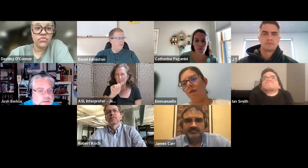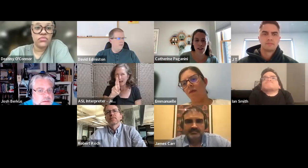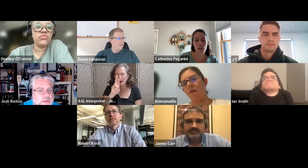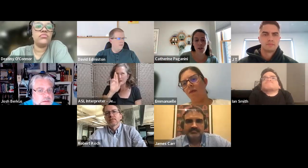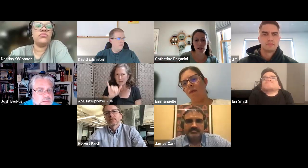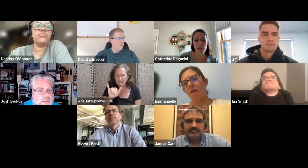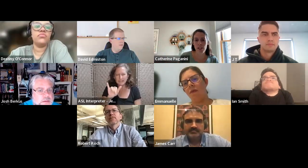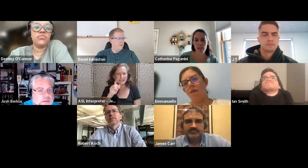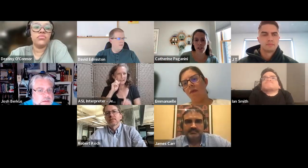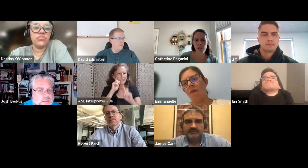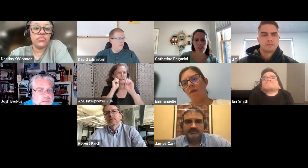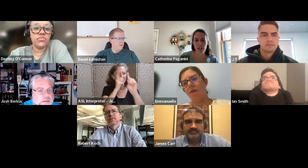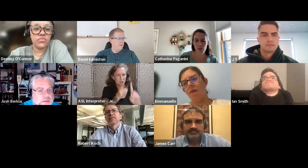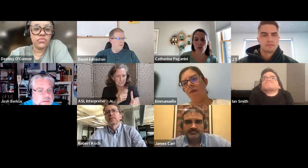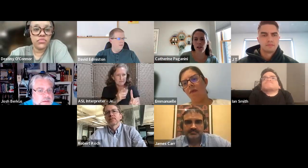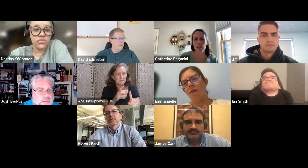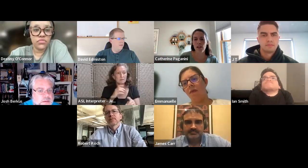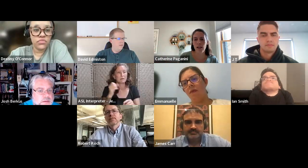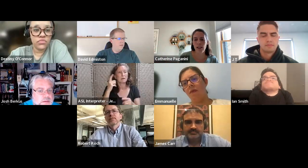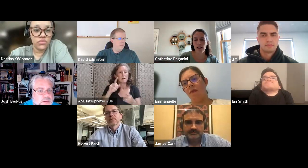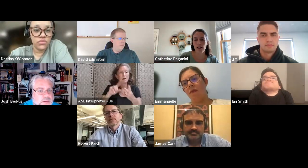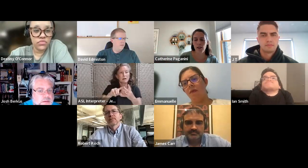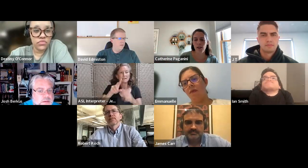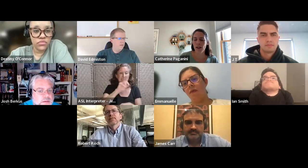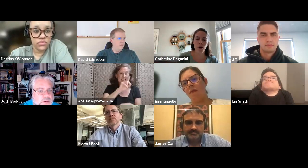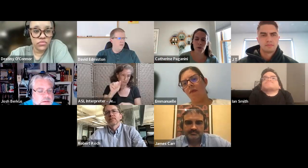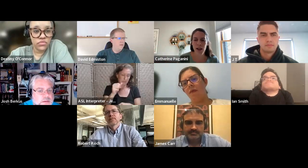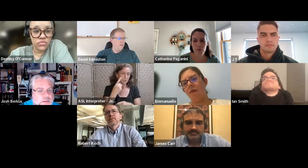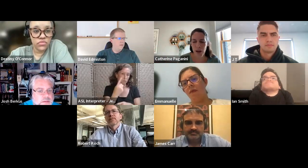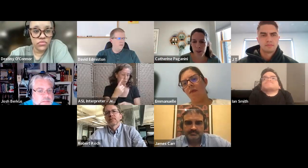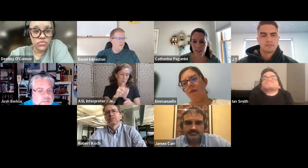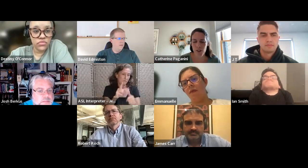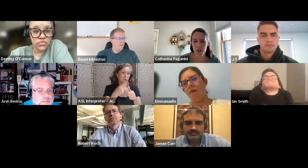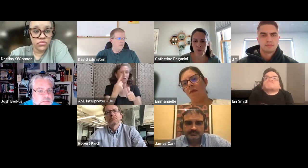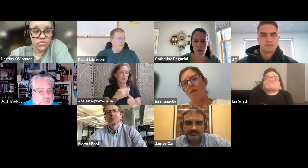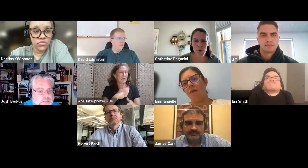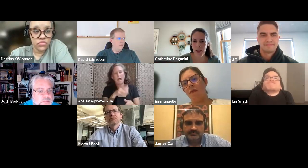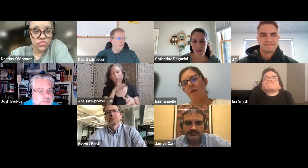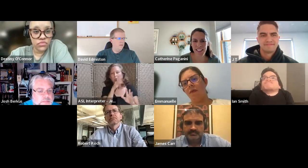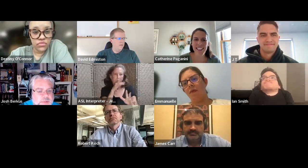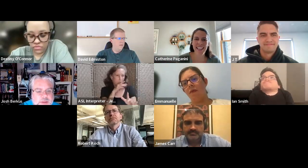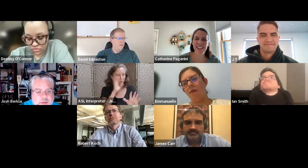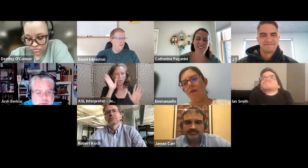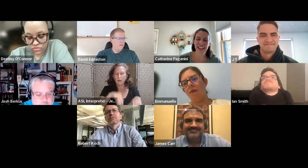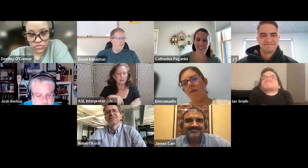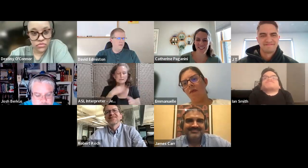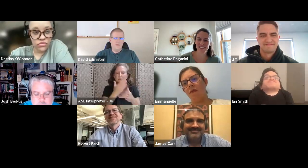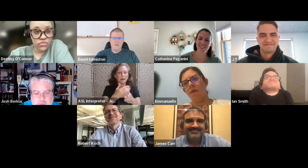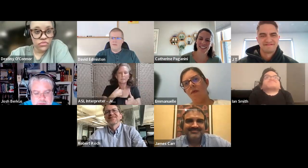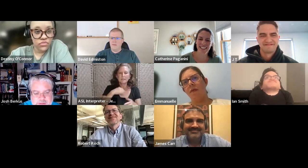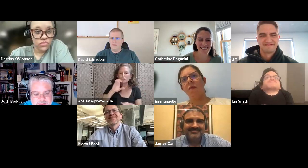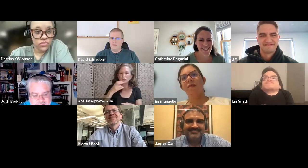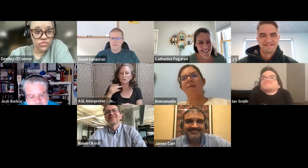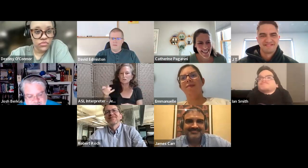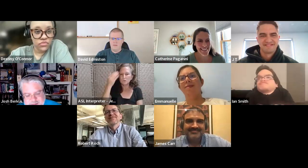but like for disabilities, that's definitely the first one. I think, I don't know, I'm rambling. Josh, you know more, please help me out here